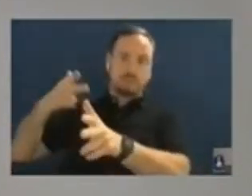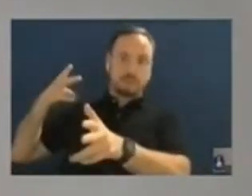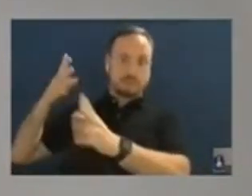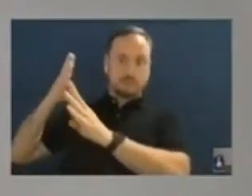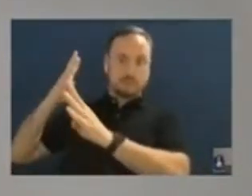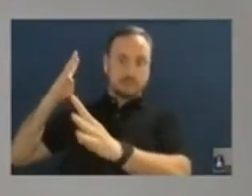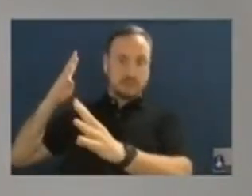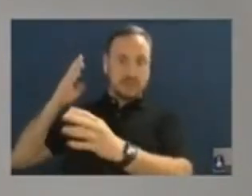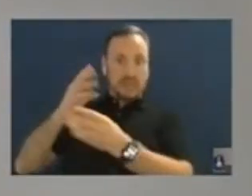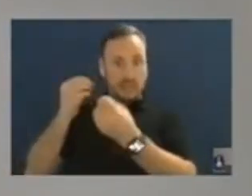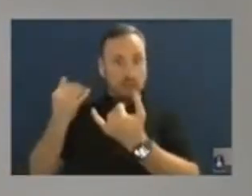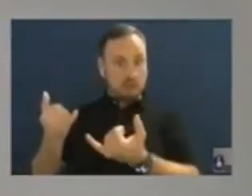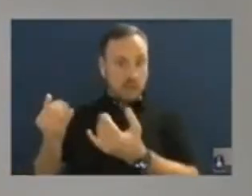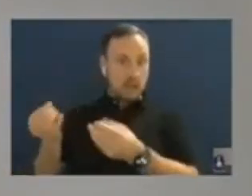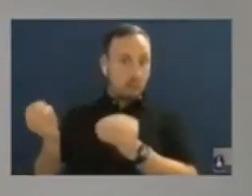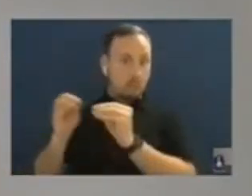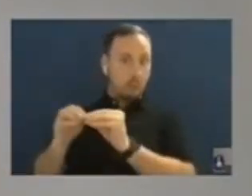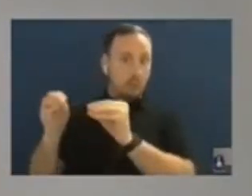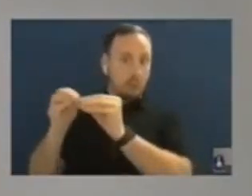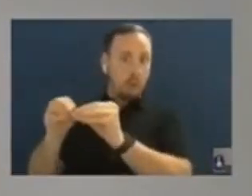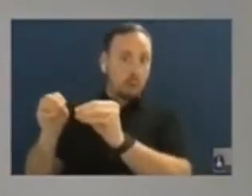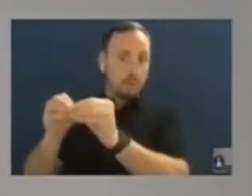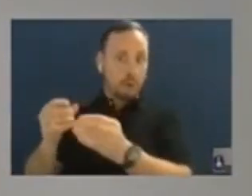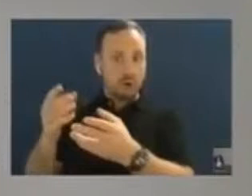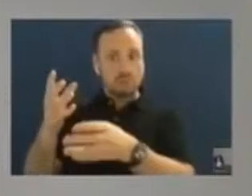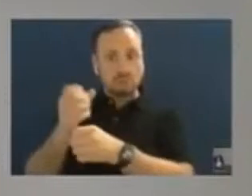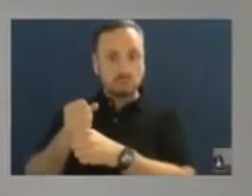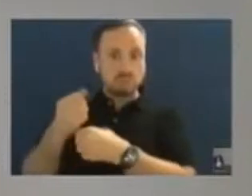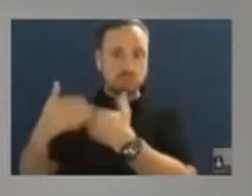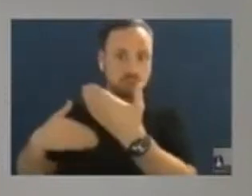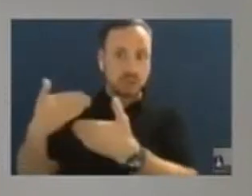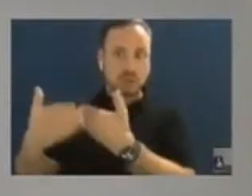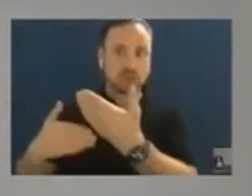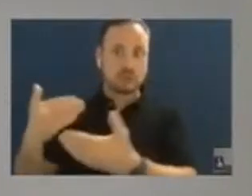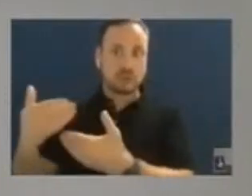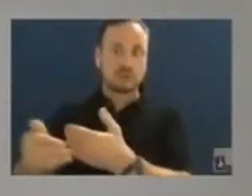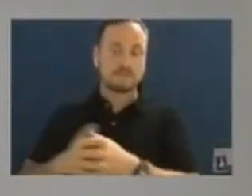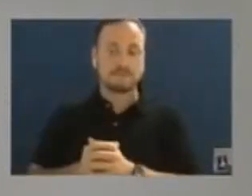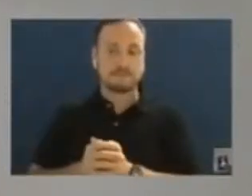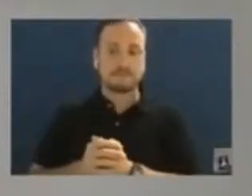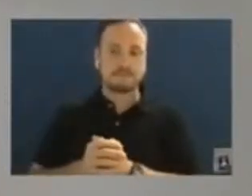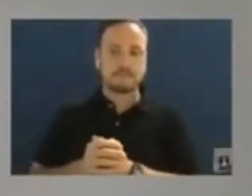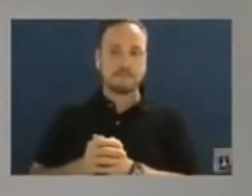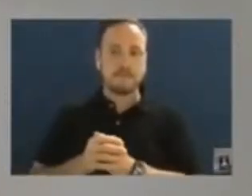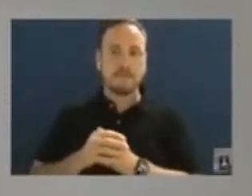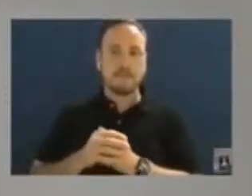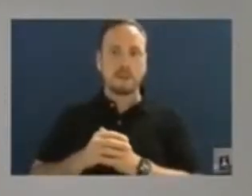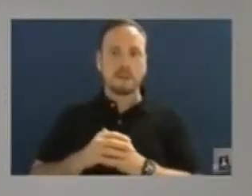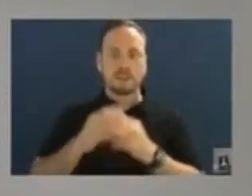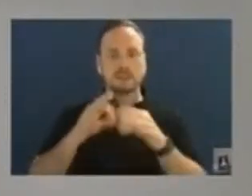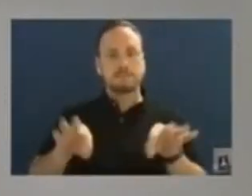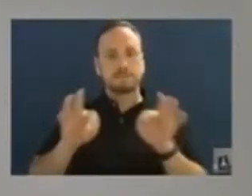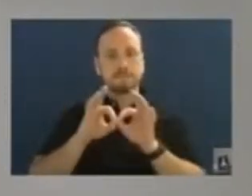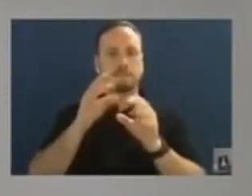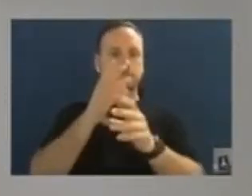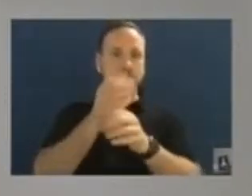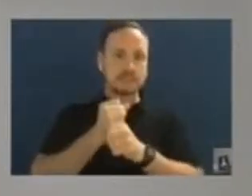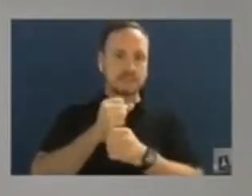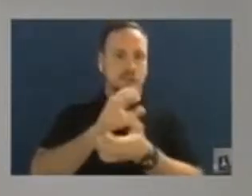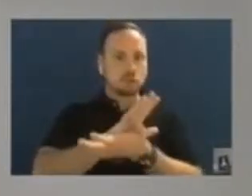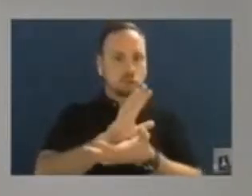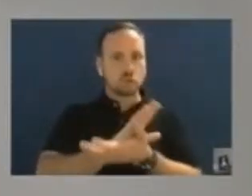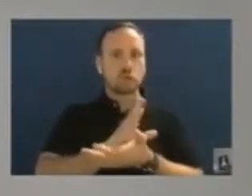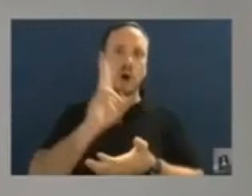bit, and they've been able to get through the process. So it's just getting them up and running and getting those, once again, getting in